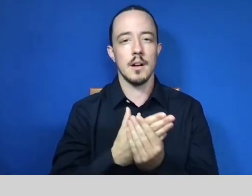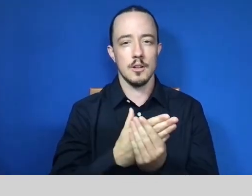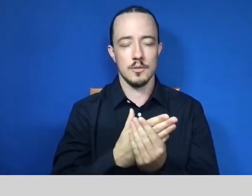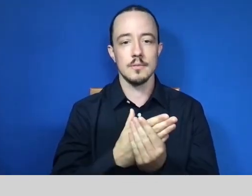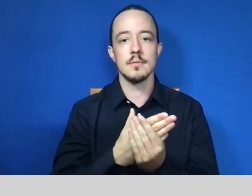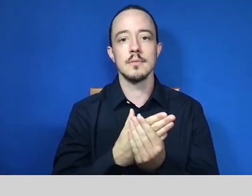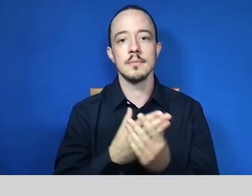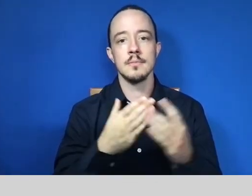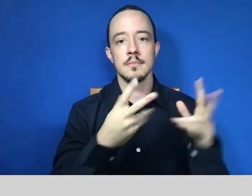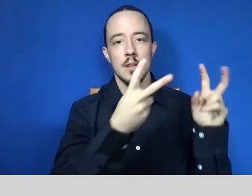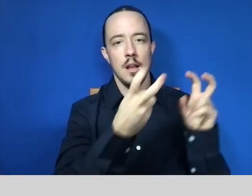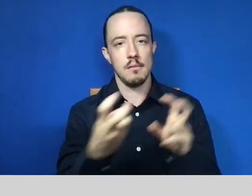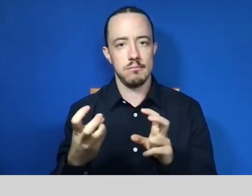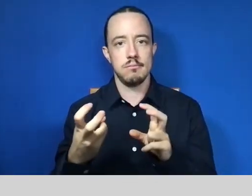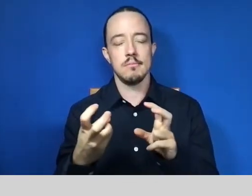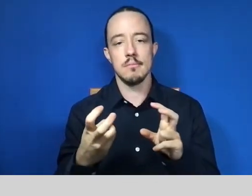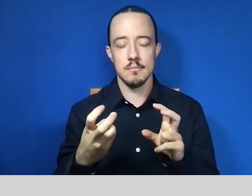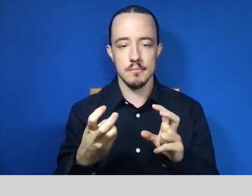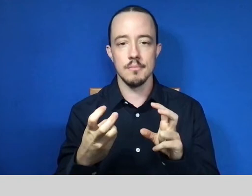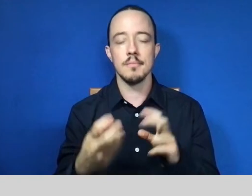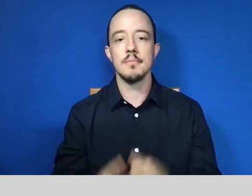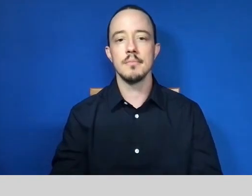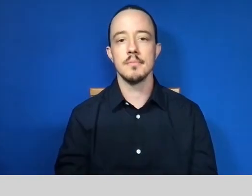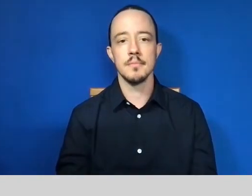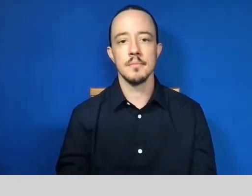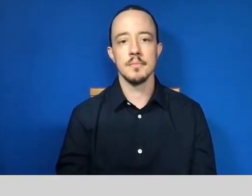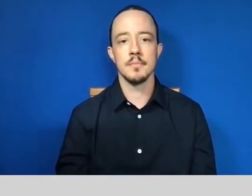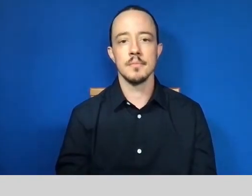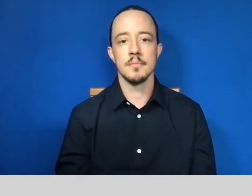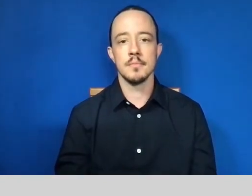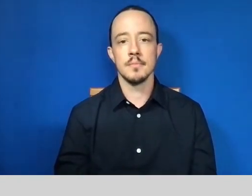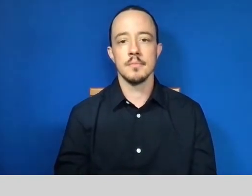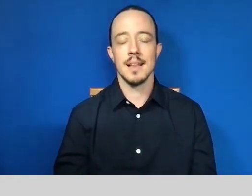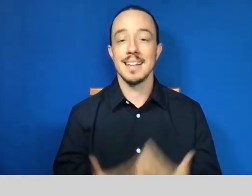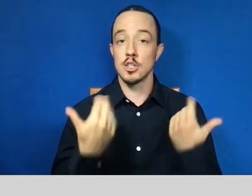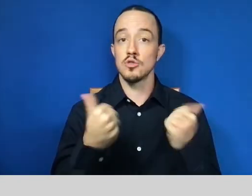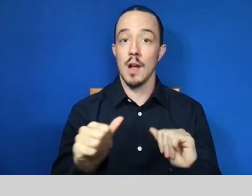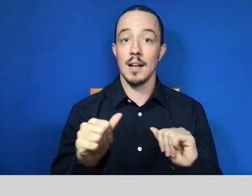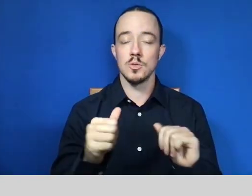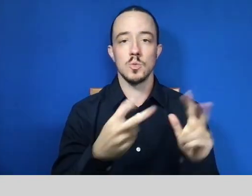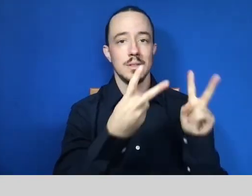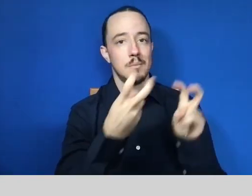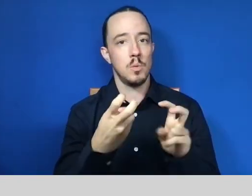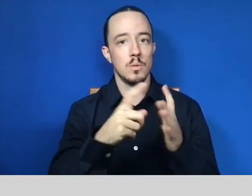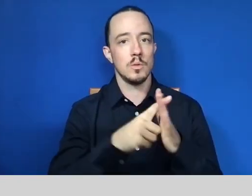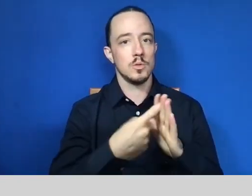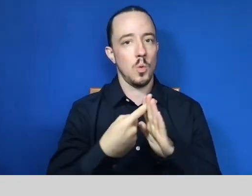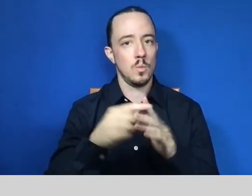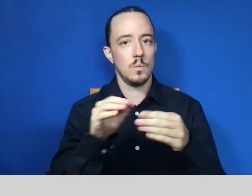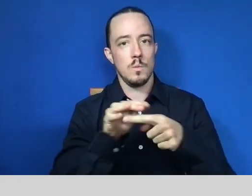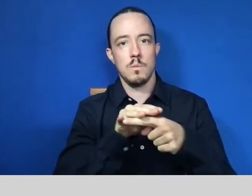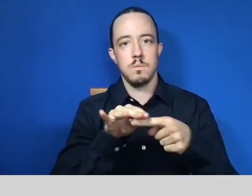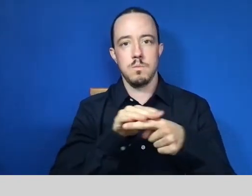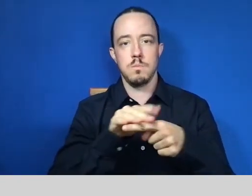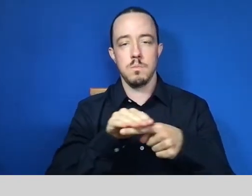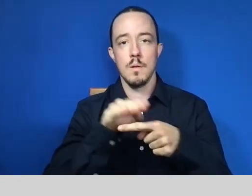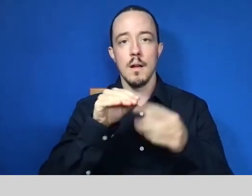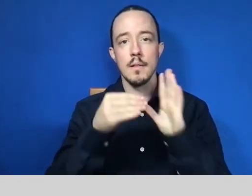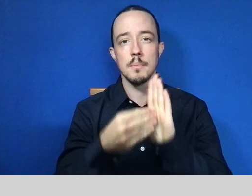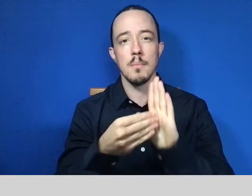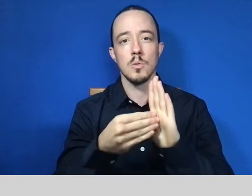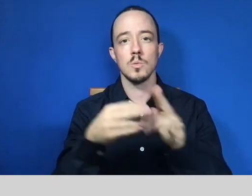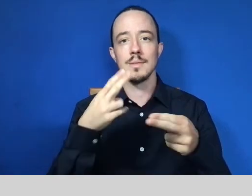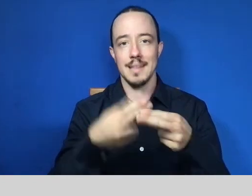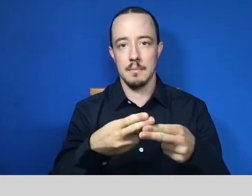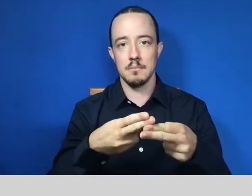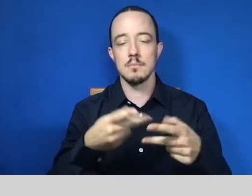the name of a module and a path to the source code and tries to import the source code as a module that was named